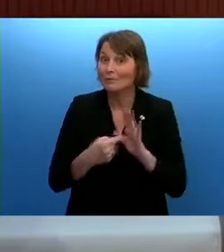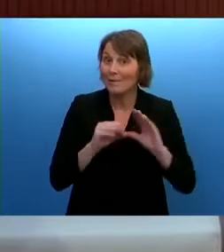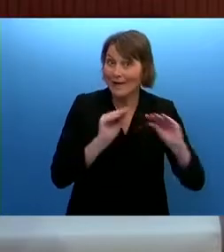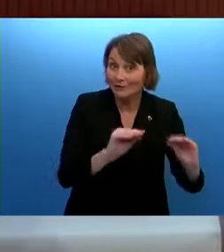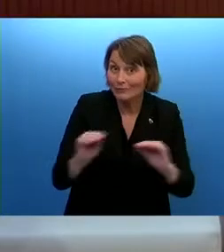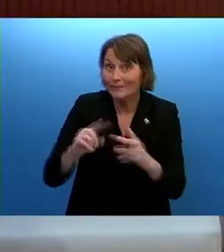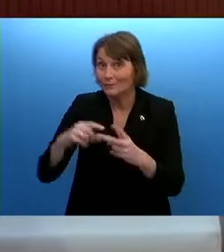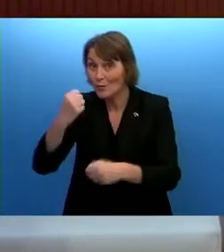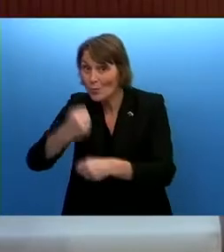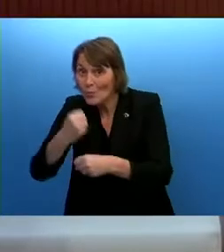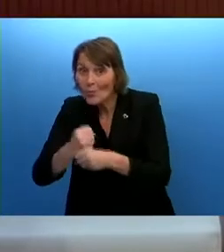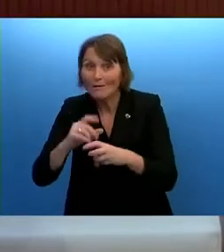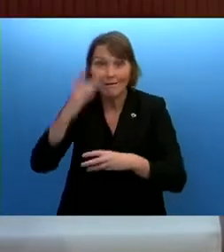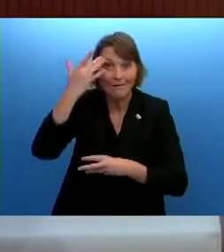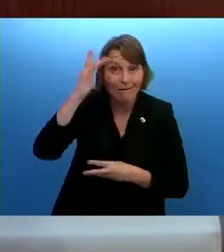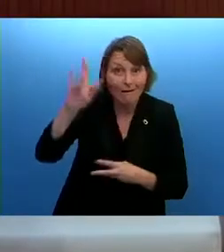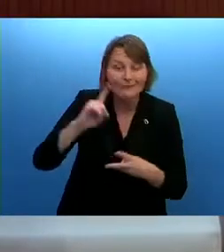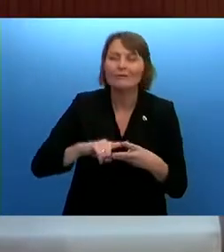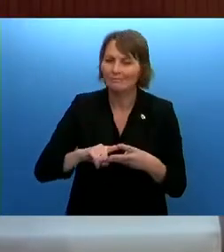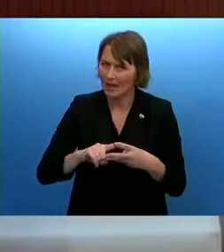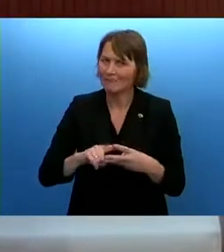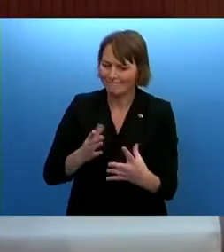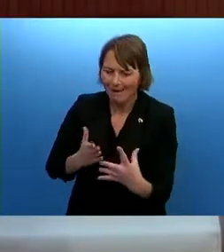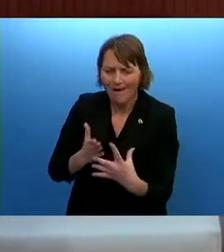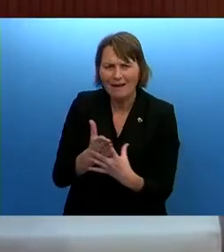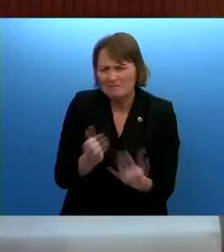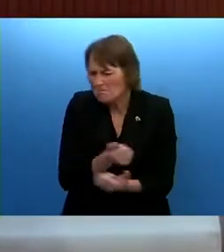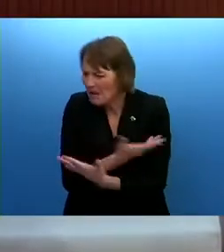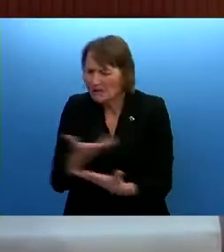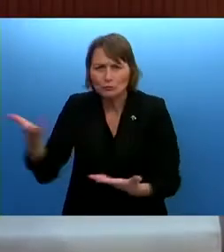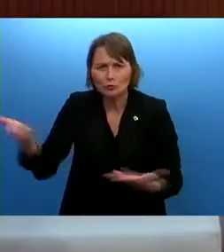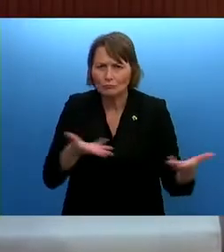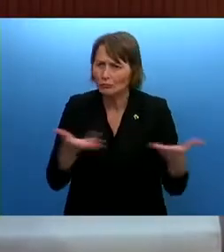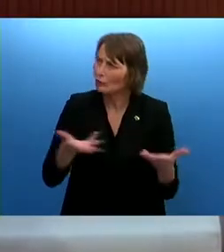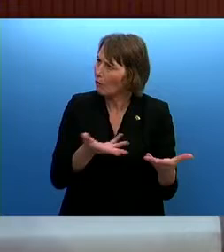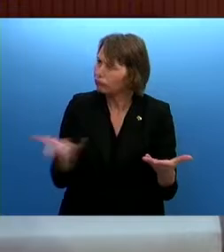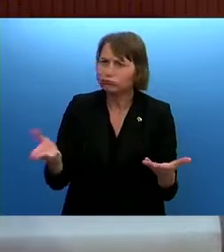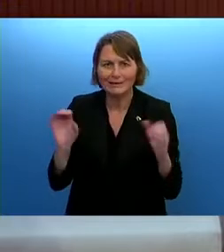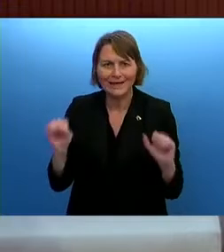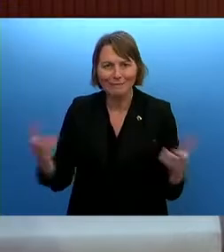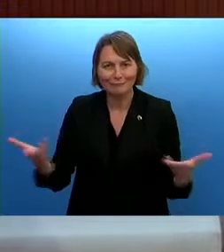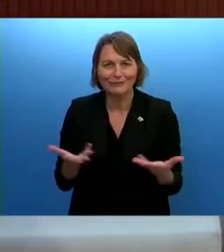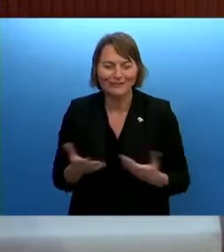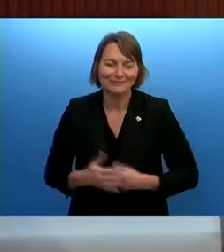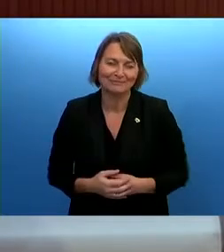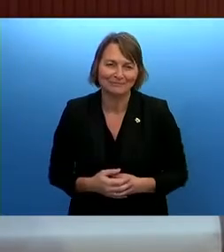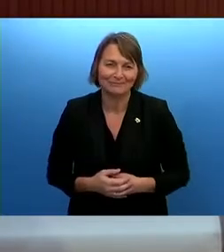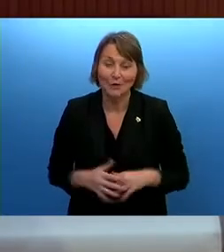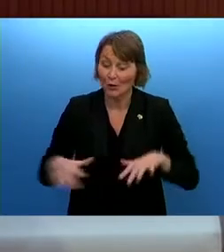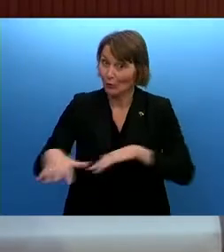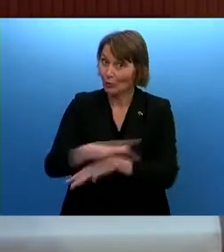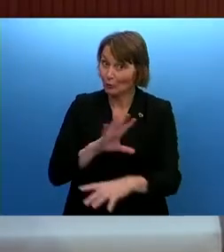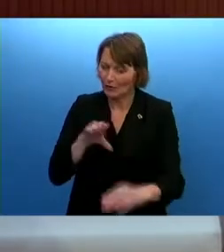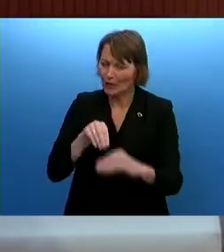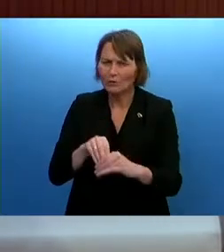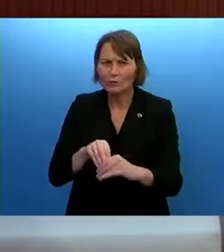work, culture, and full access to all services and facilities. Community inclusion is the standard that states must